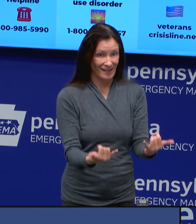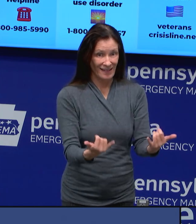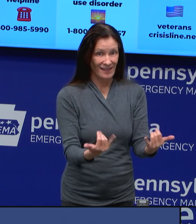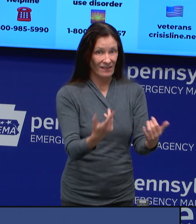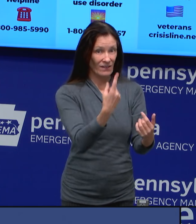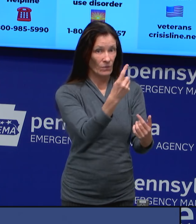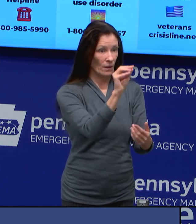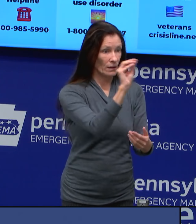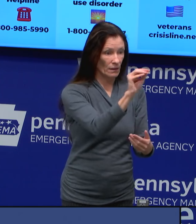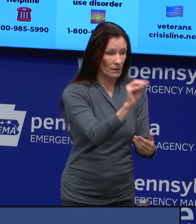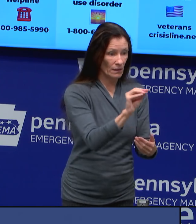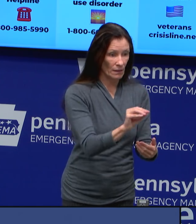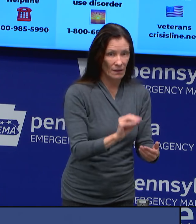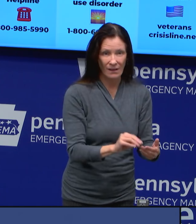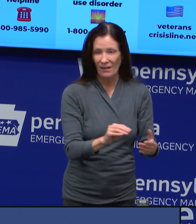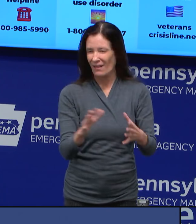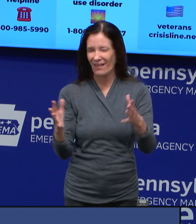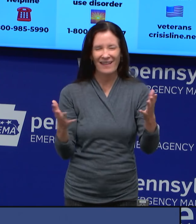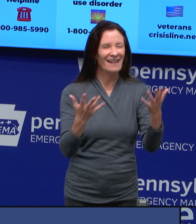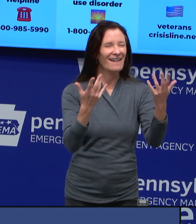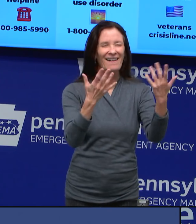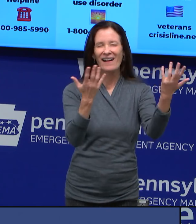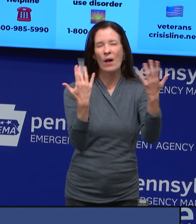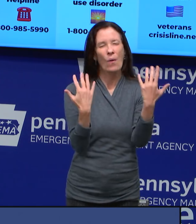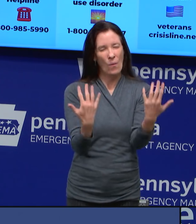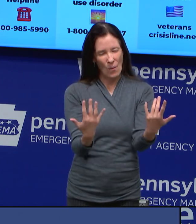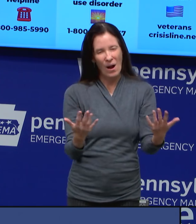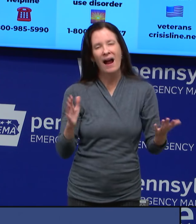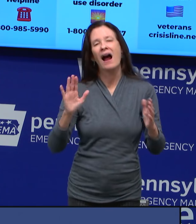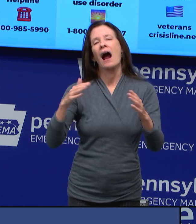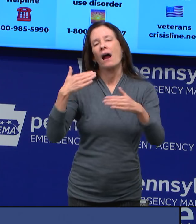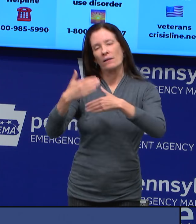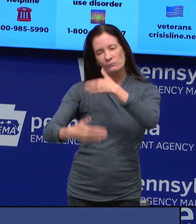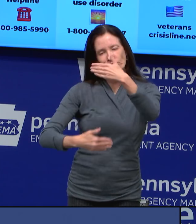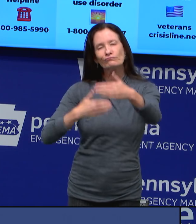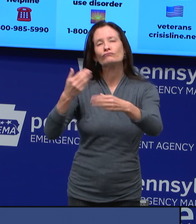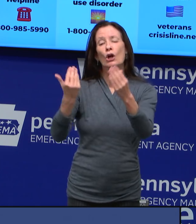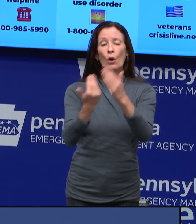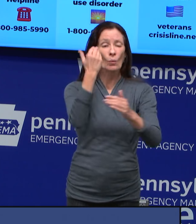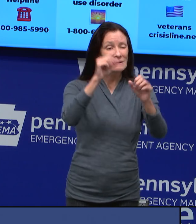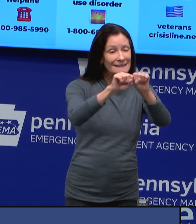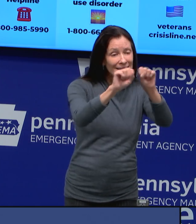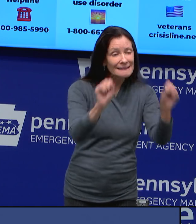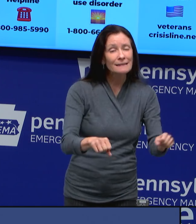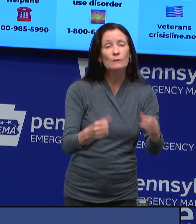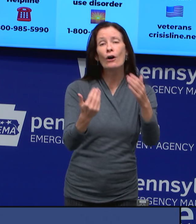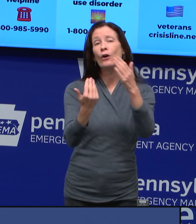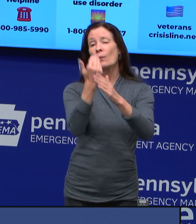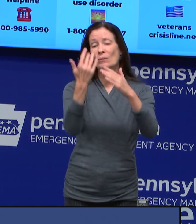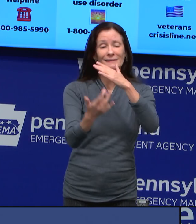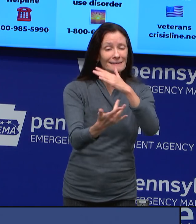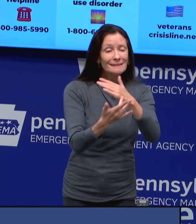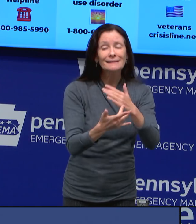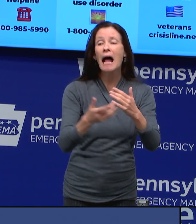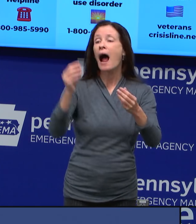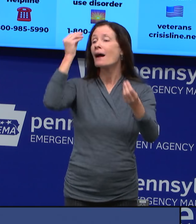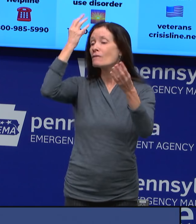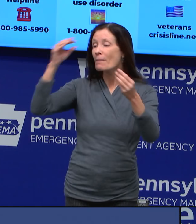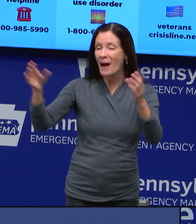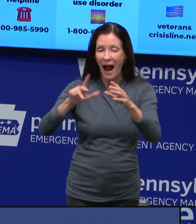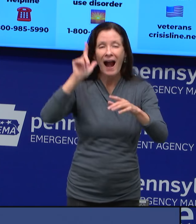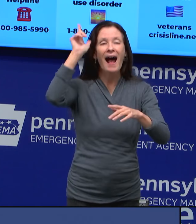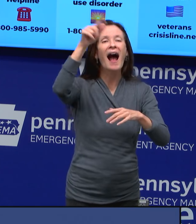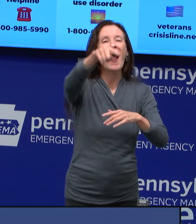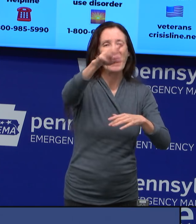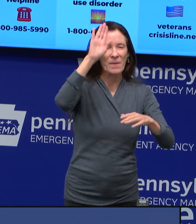improve our ability to get that very important data. From the Tribune Democrat, Kimbra County commissioners have asked the governor's